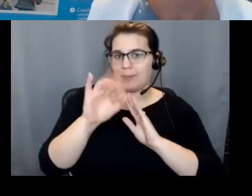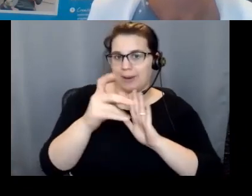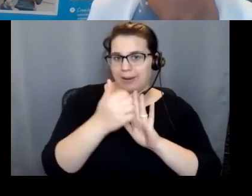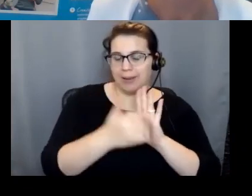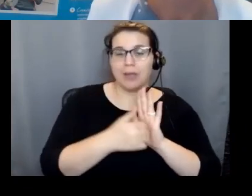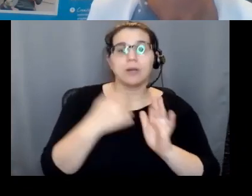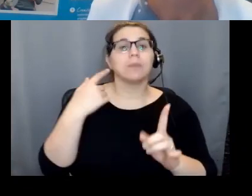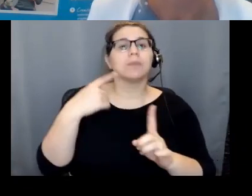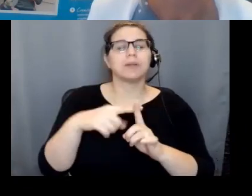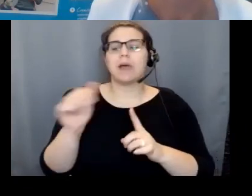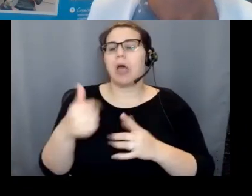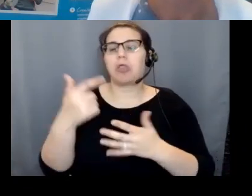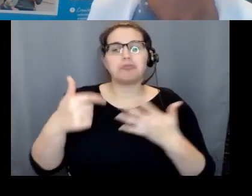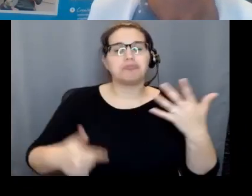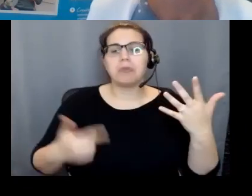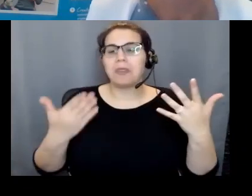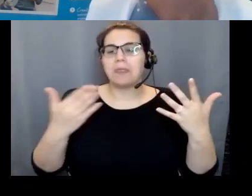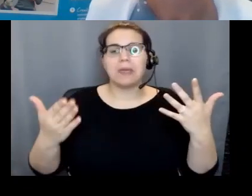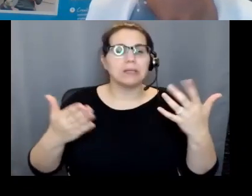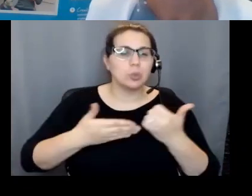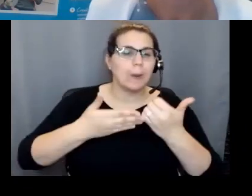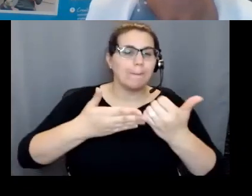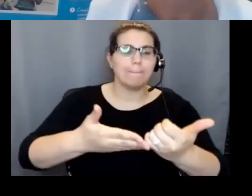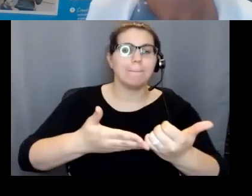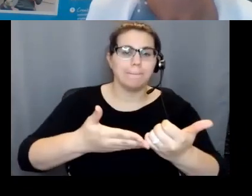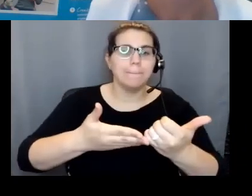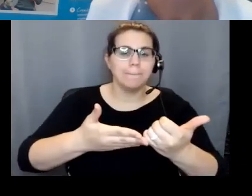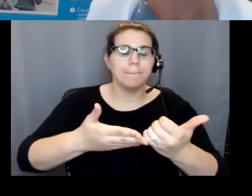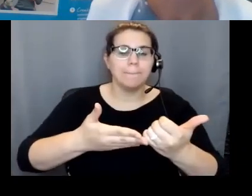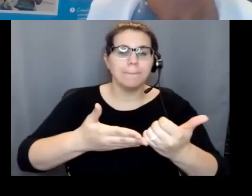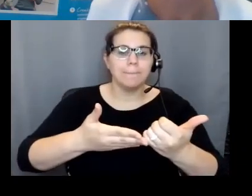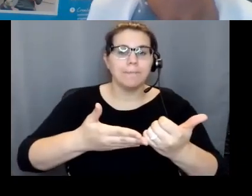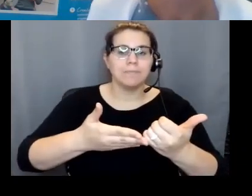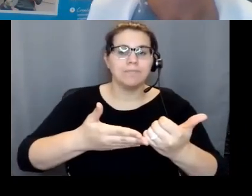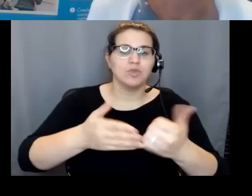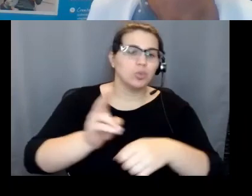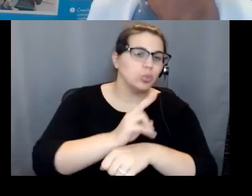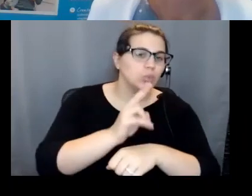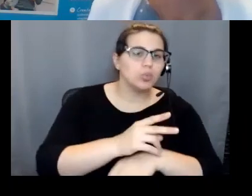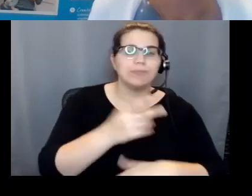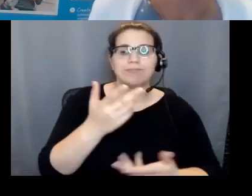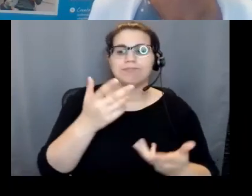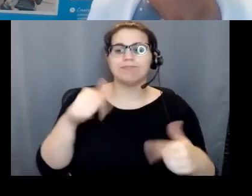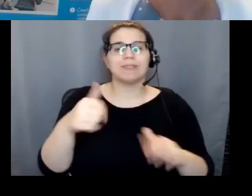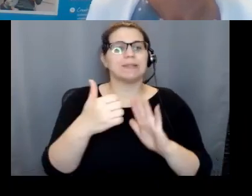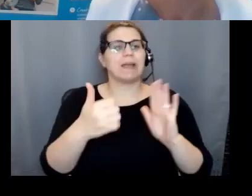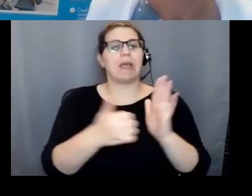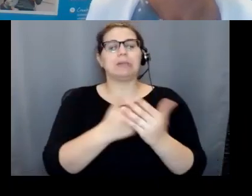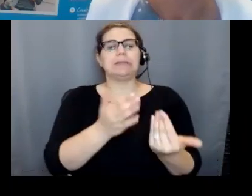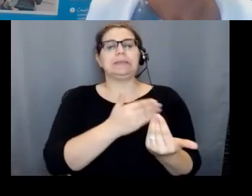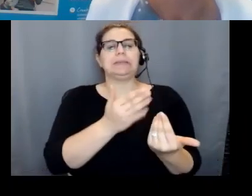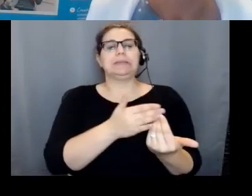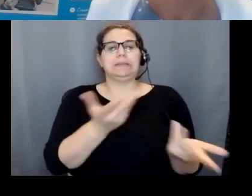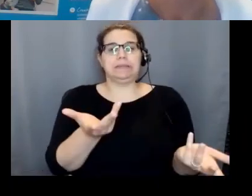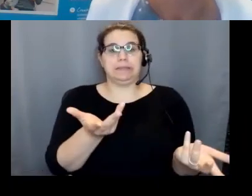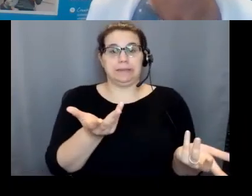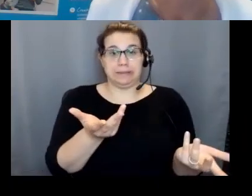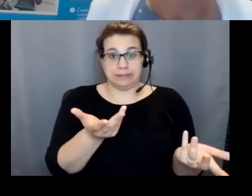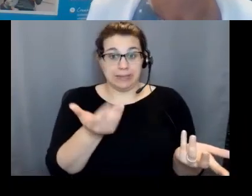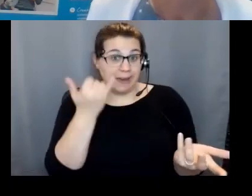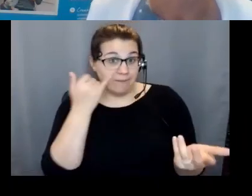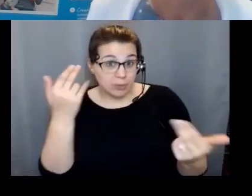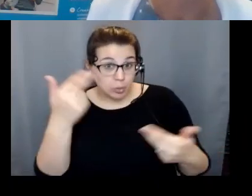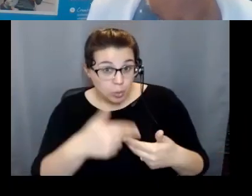additional features and tips will be shared that help to make using the online account easy. So attendees will also have